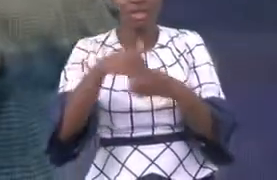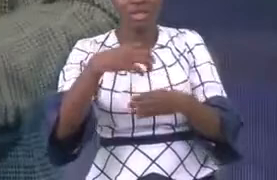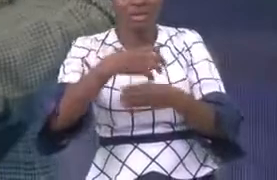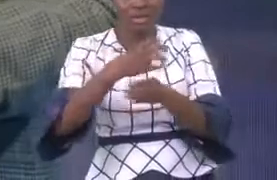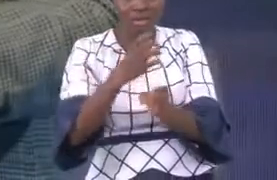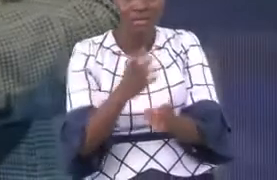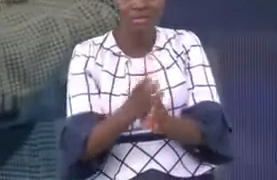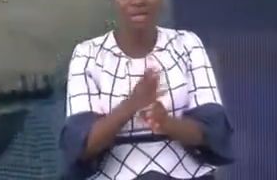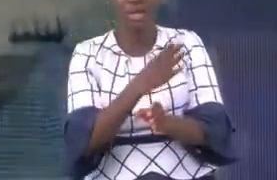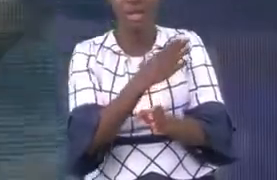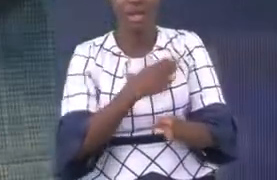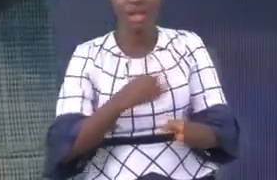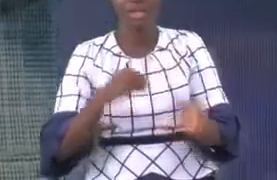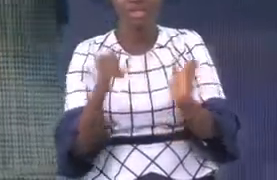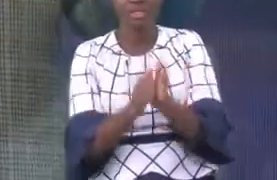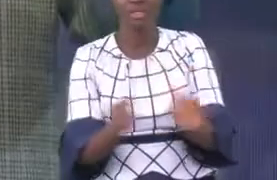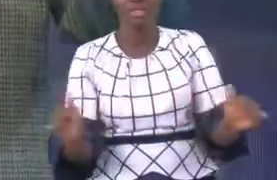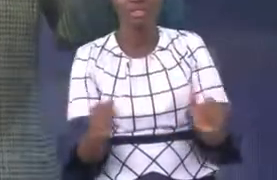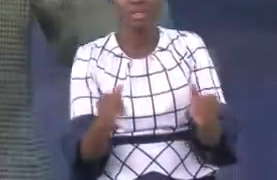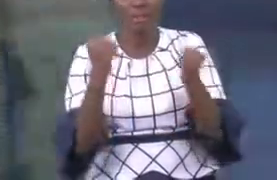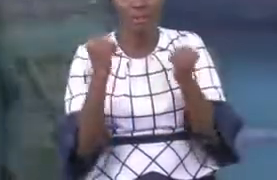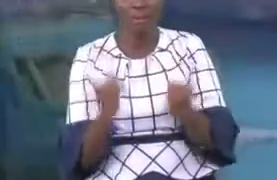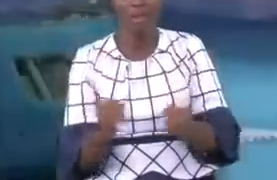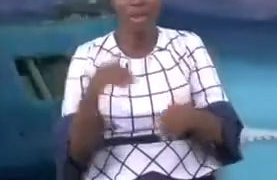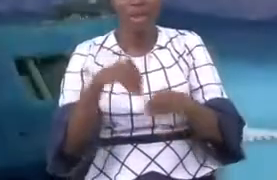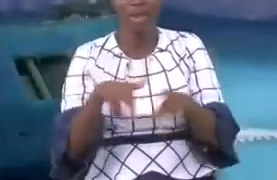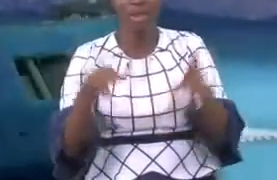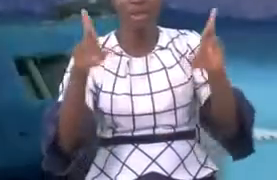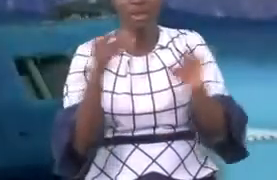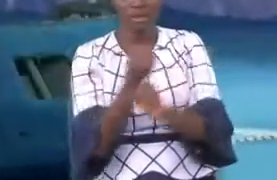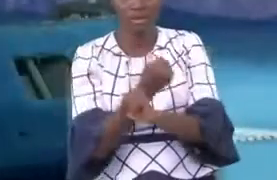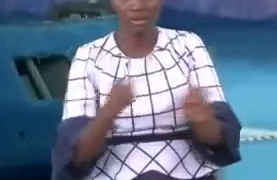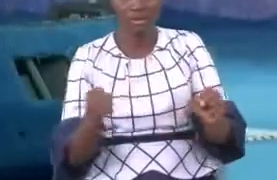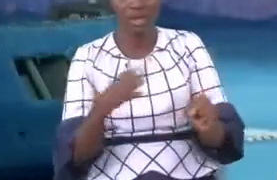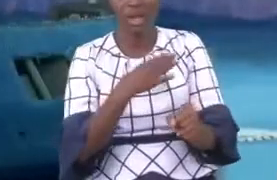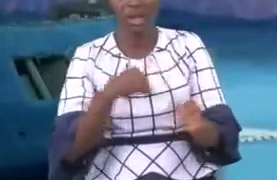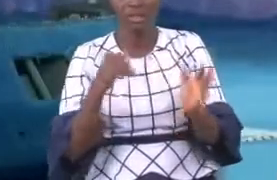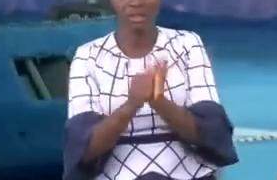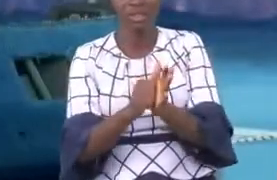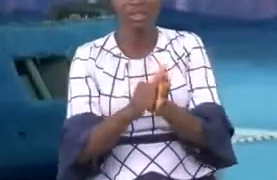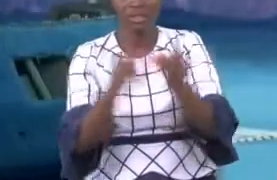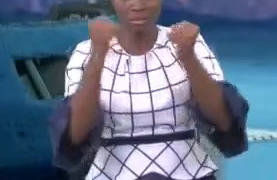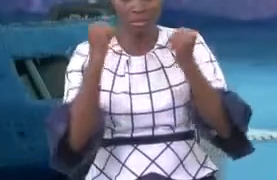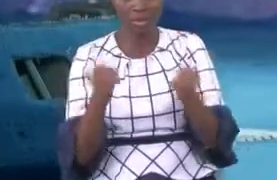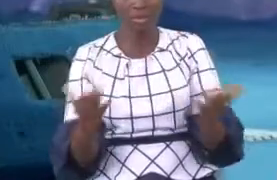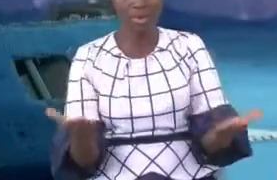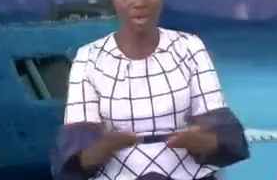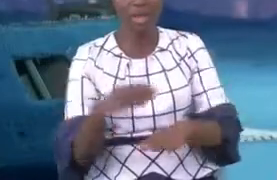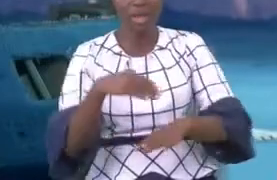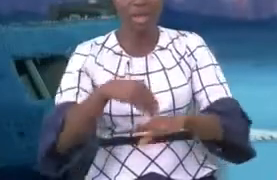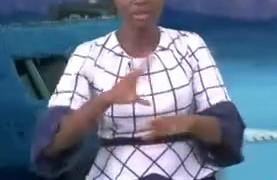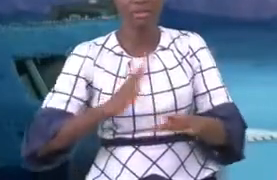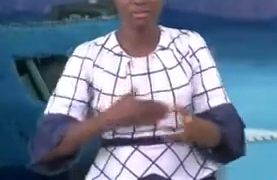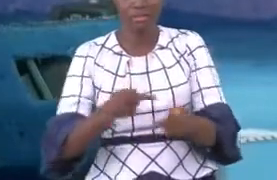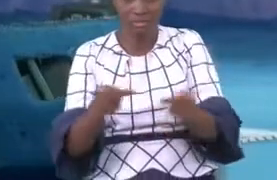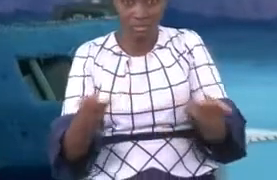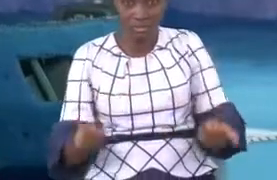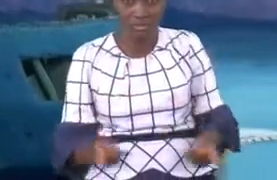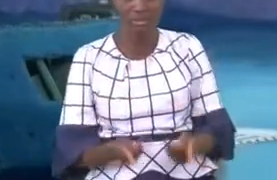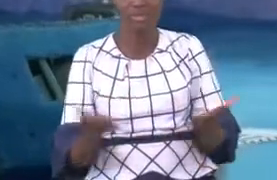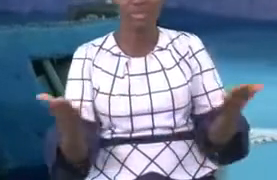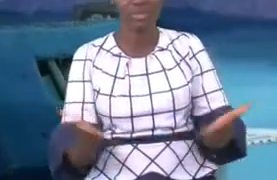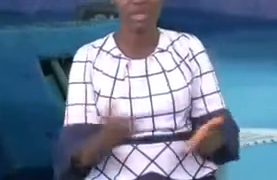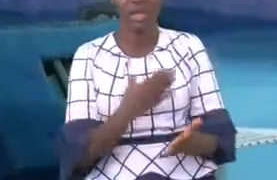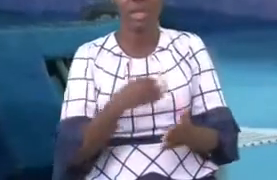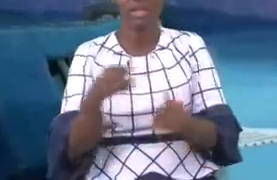at our Alpha location and there everywhere. As you connect to the power tonight, wonders